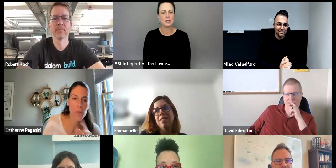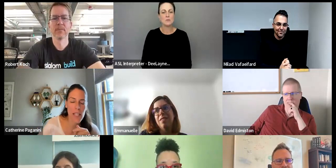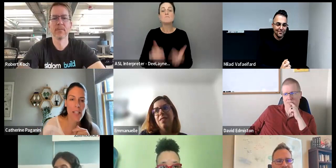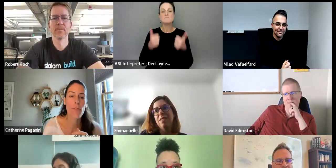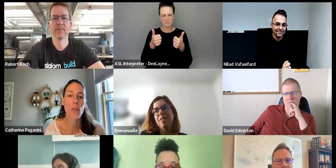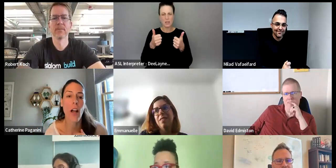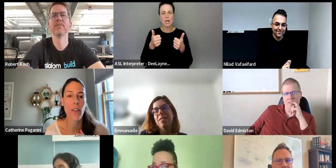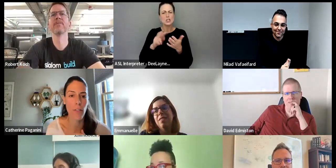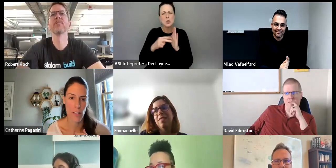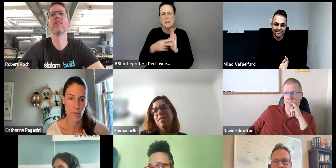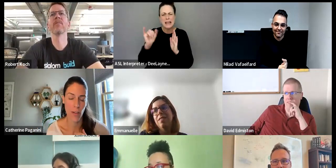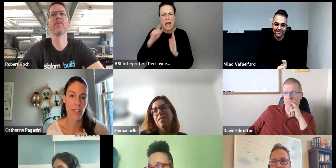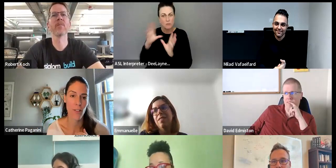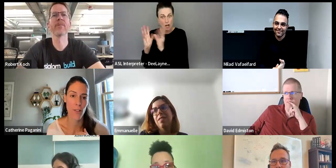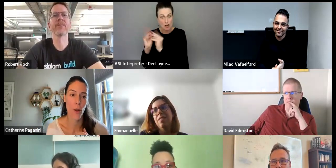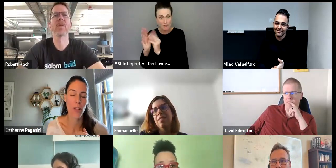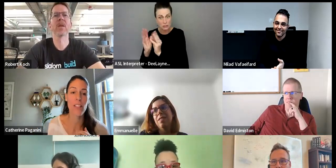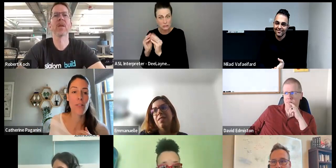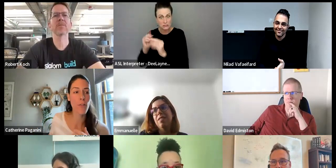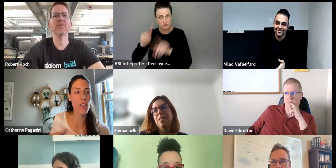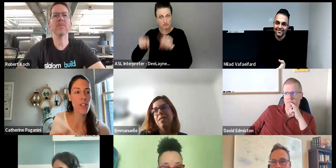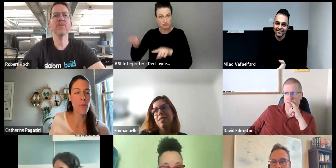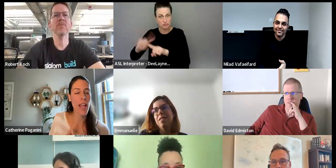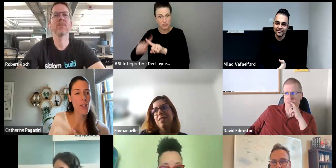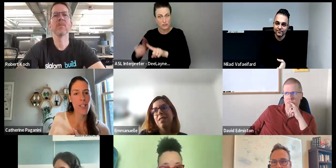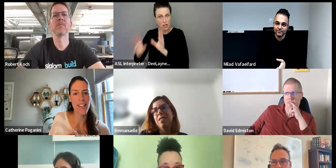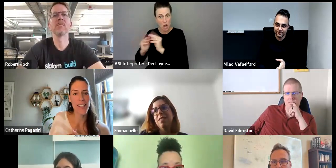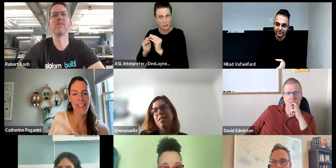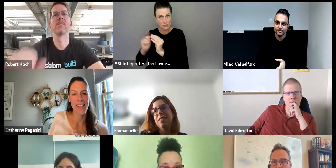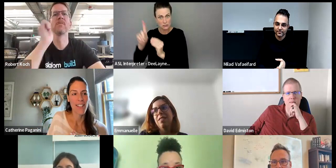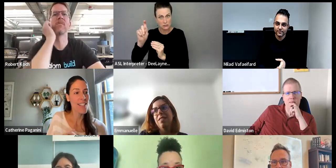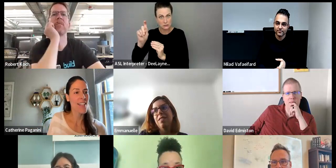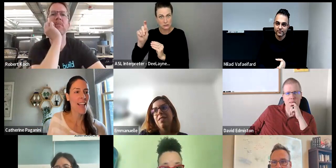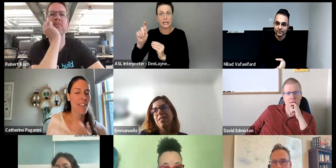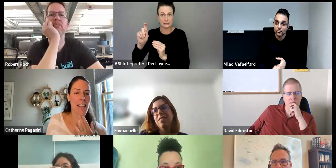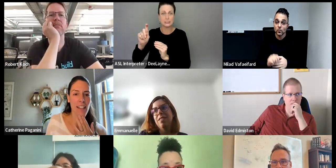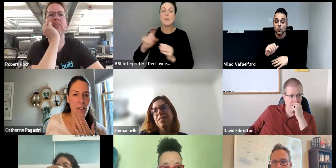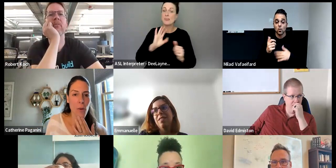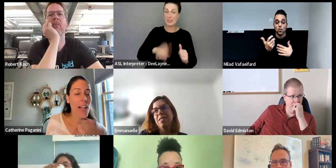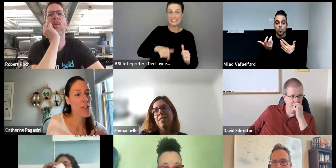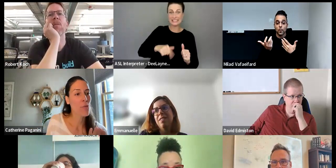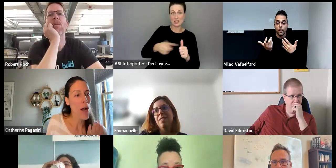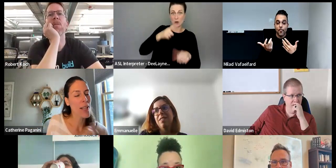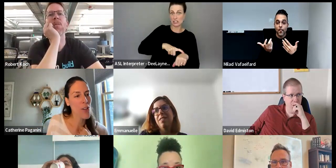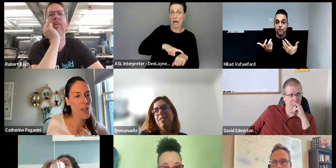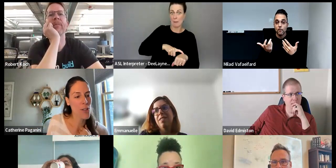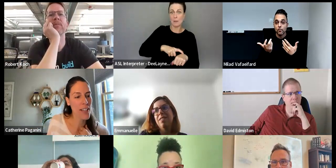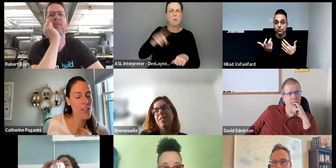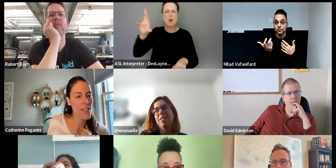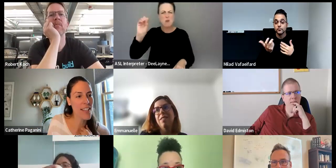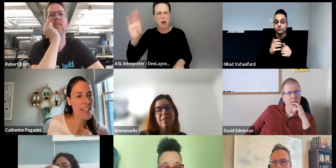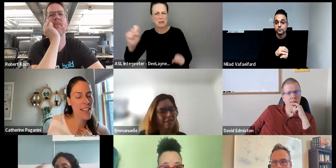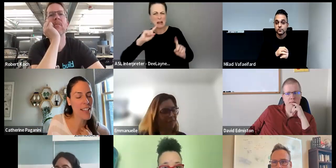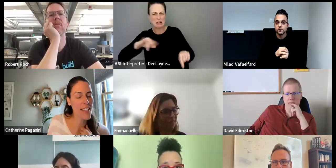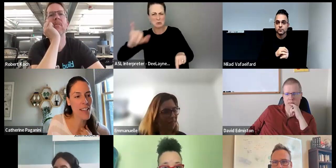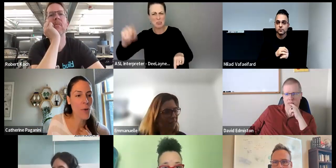So you mean like for conferences, right? So this is the first time we actually did that. And well, actually Rob can talk to that,